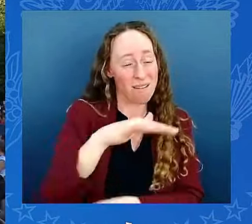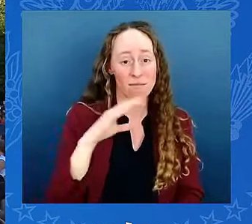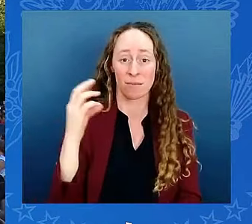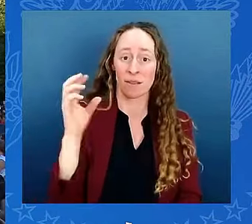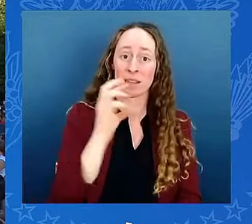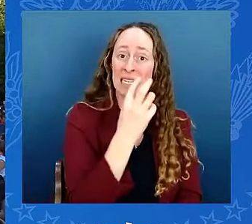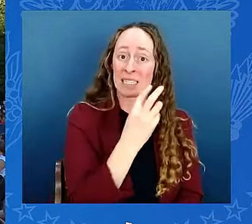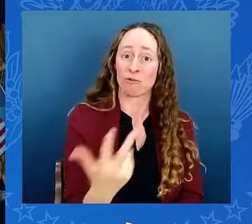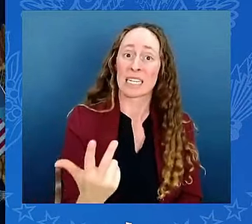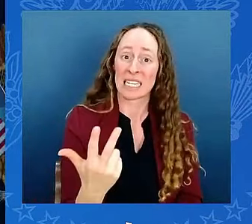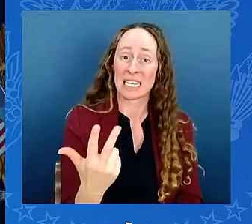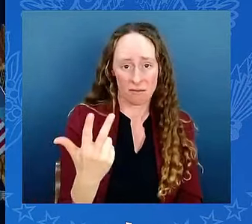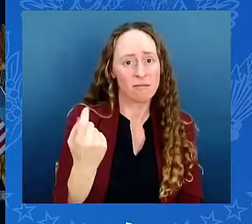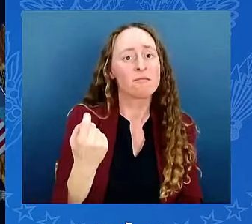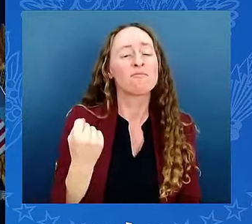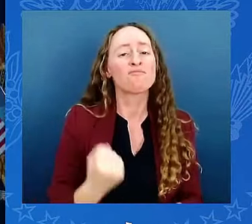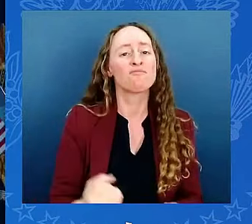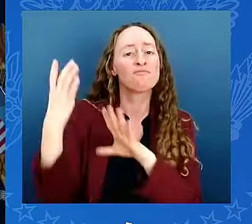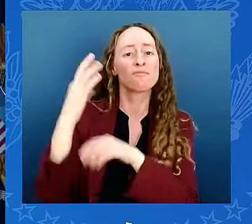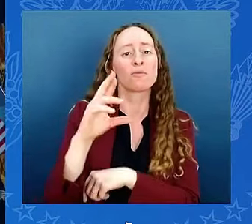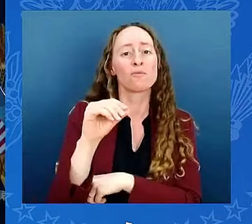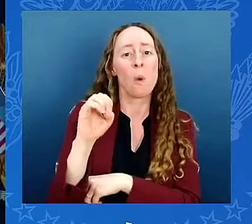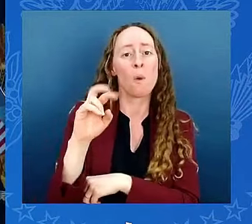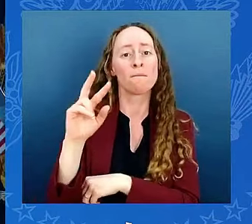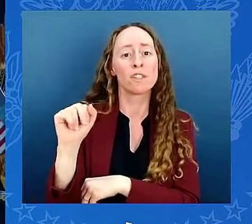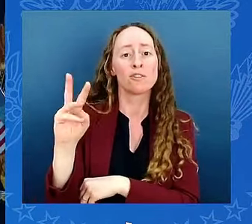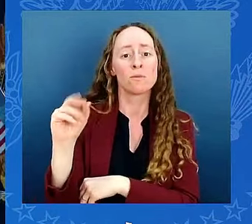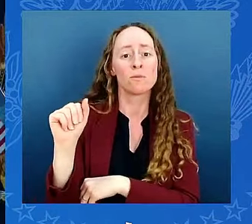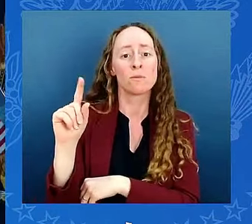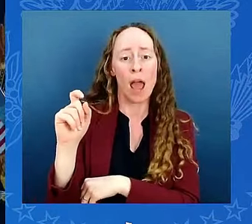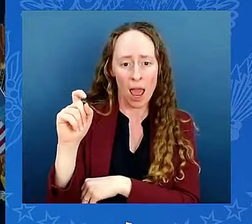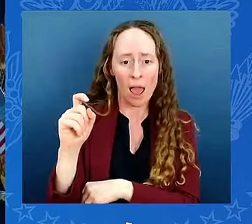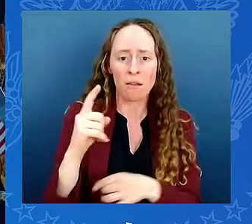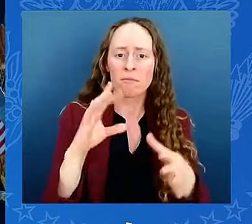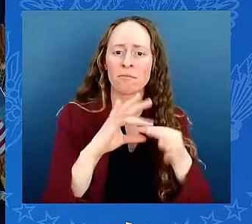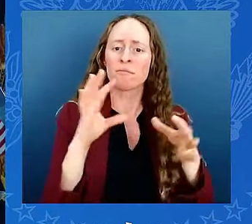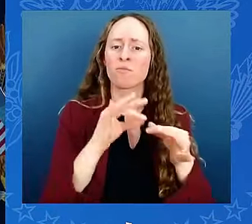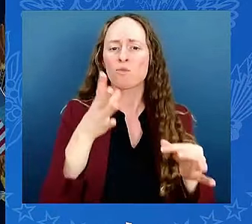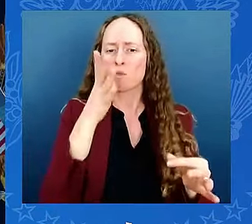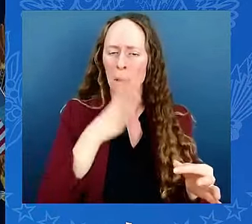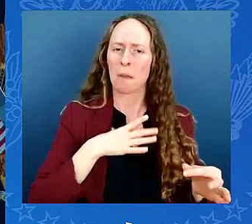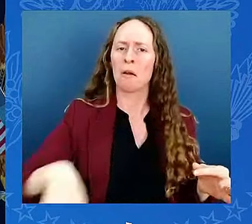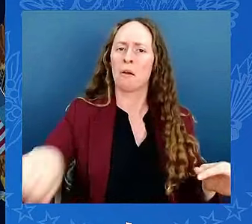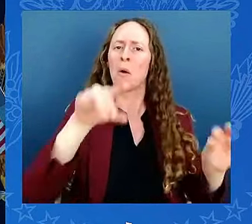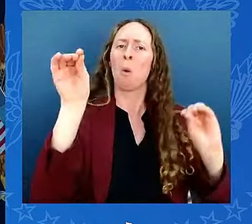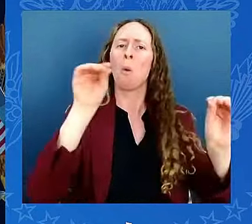end of quote. No kidding. No kidding.